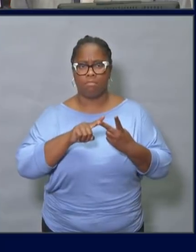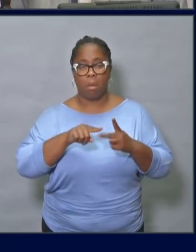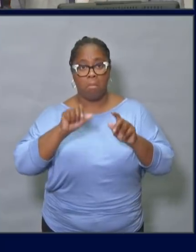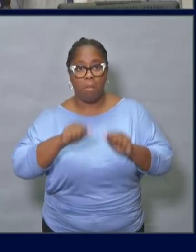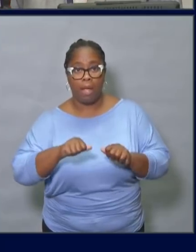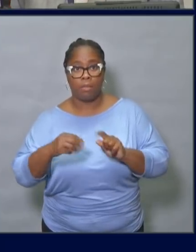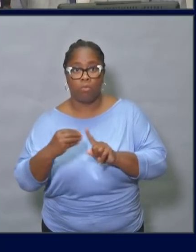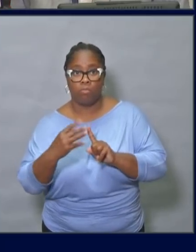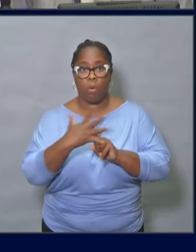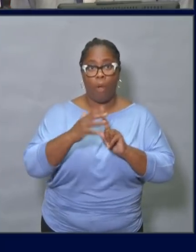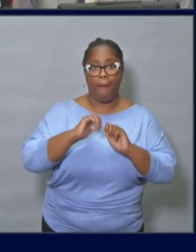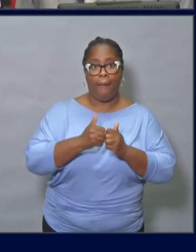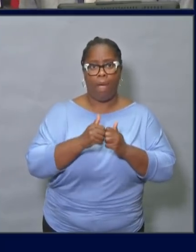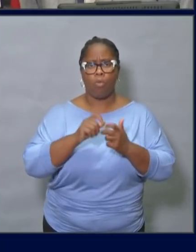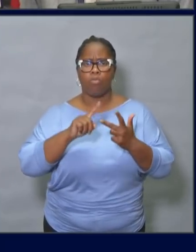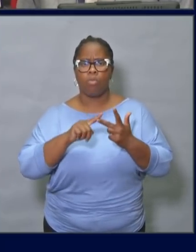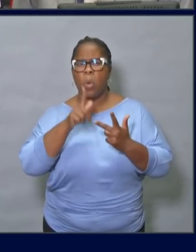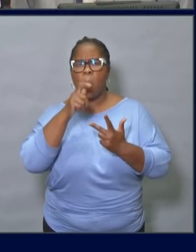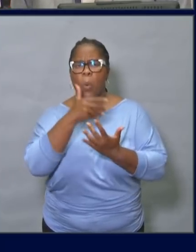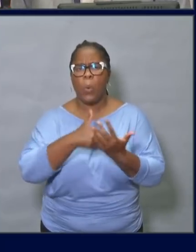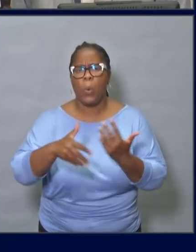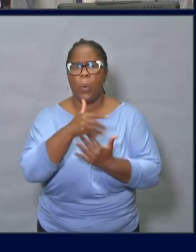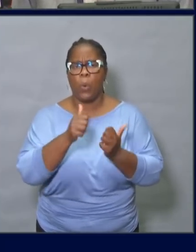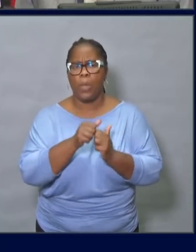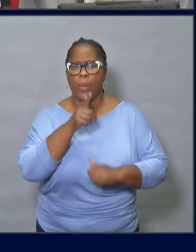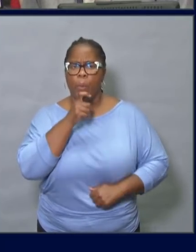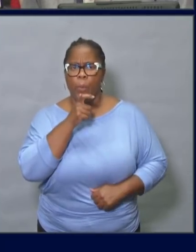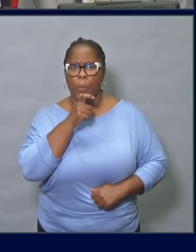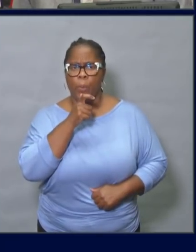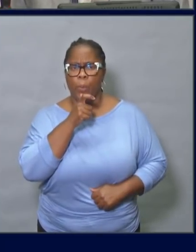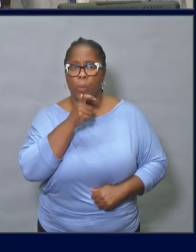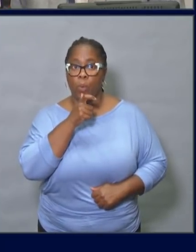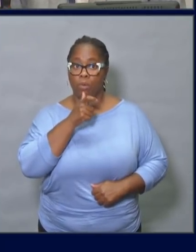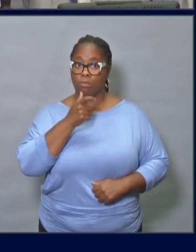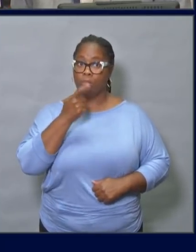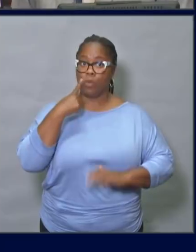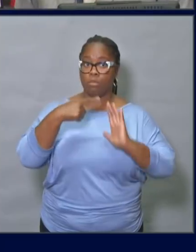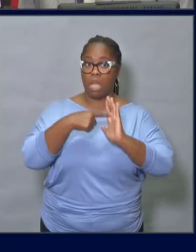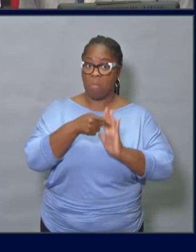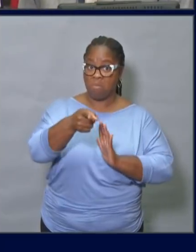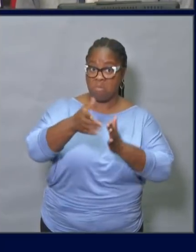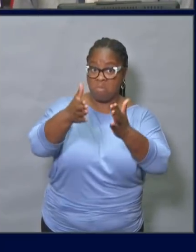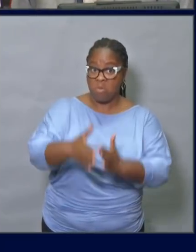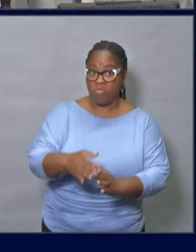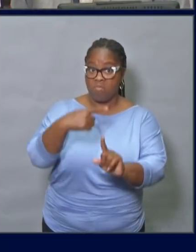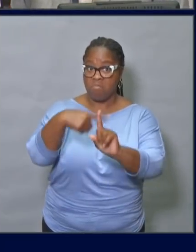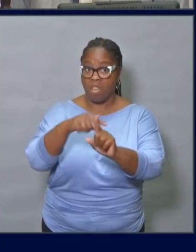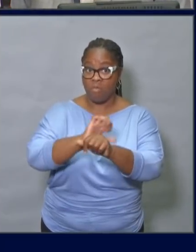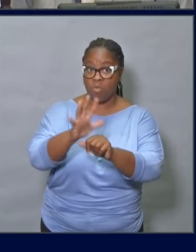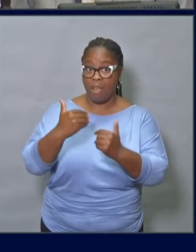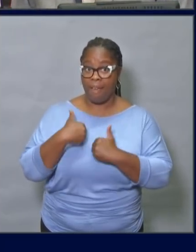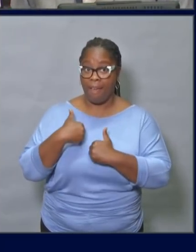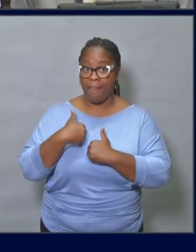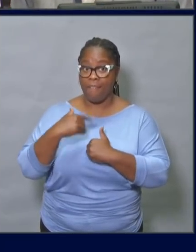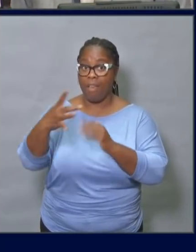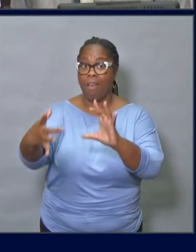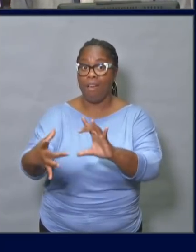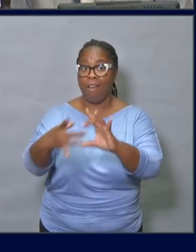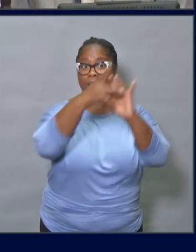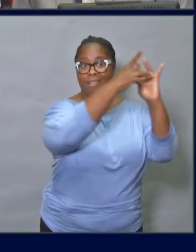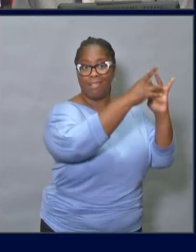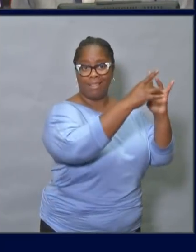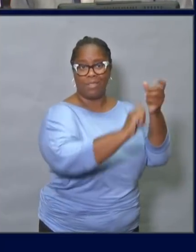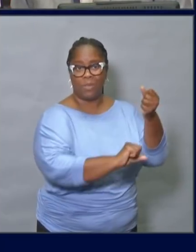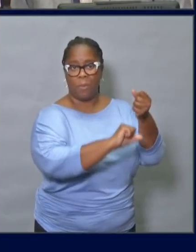their close contacts, and to also ensure that a person who is positive is connected to support while they isolate